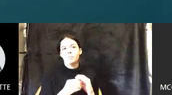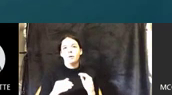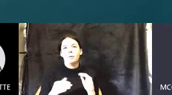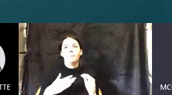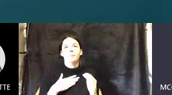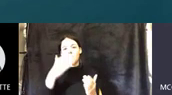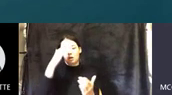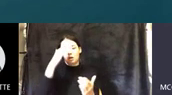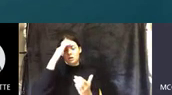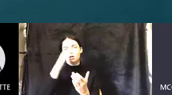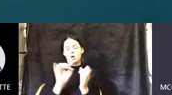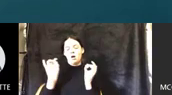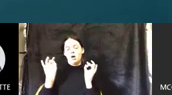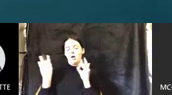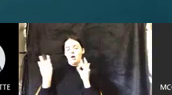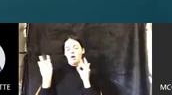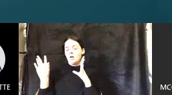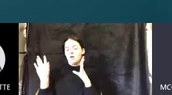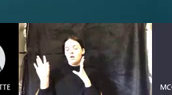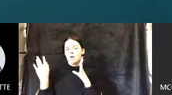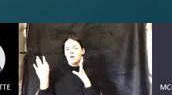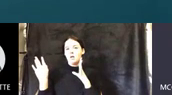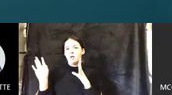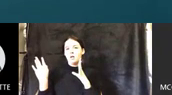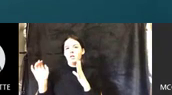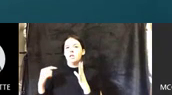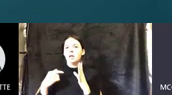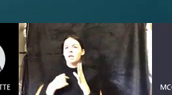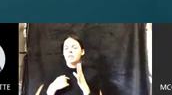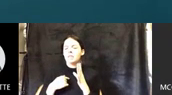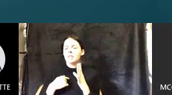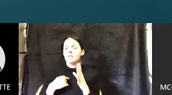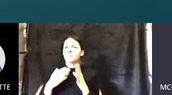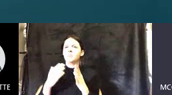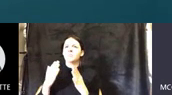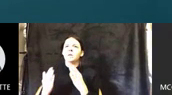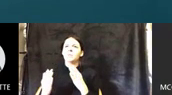boom. And I think that helps too, is